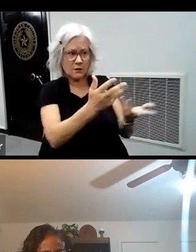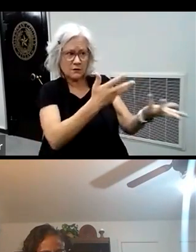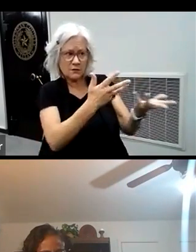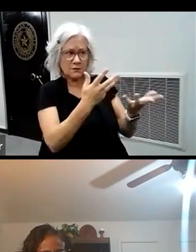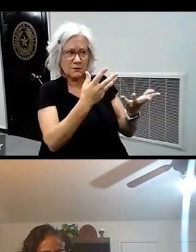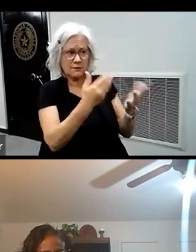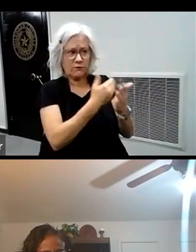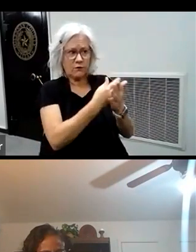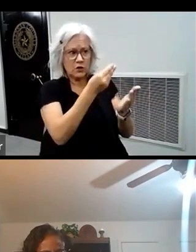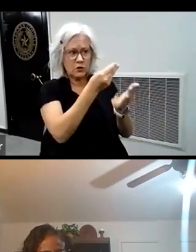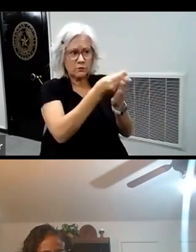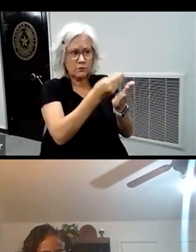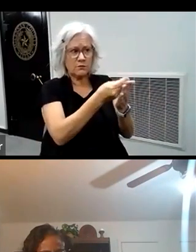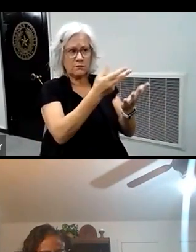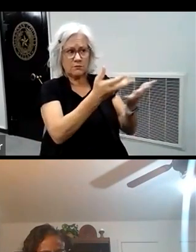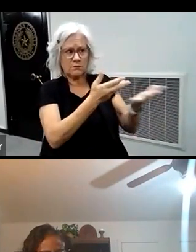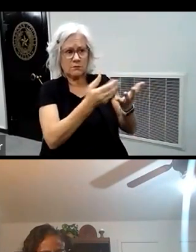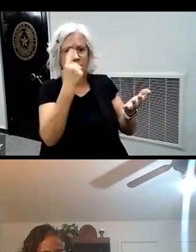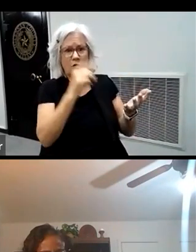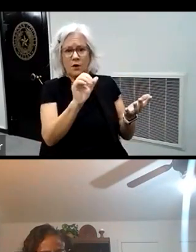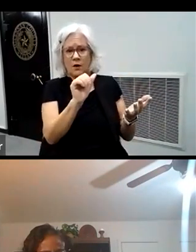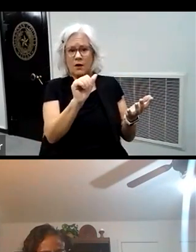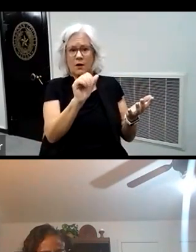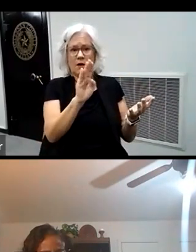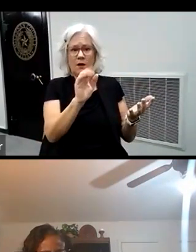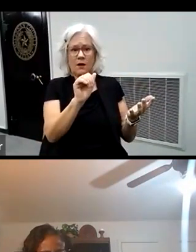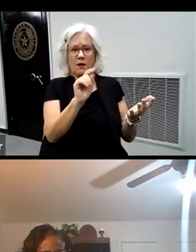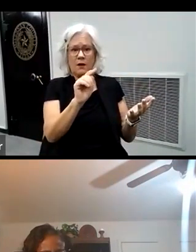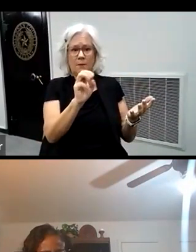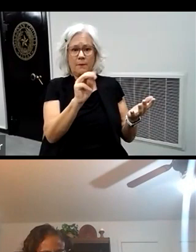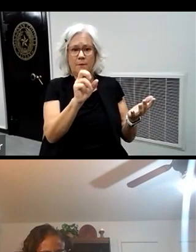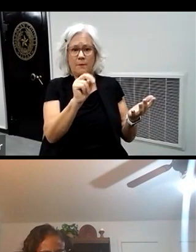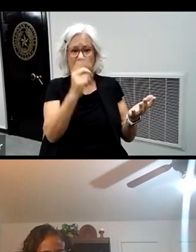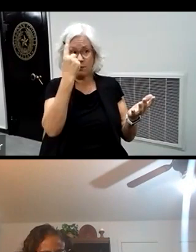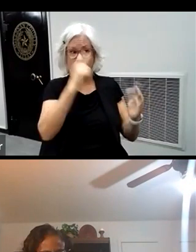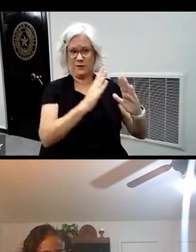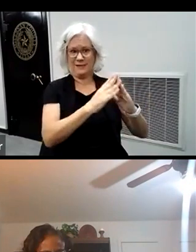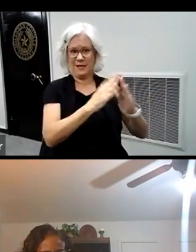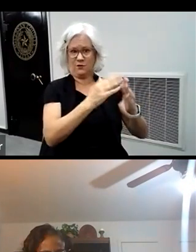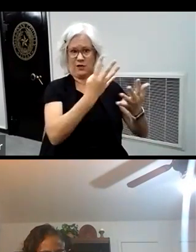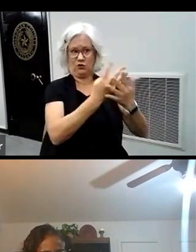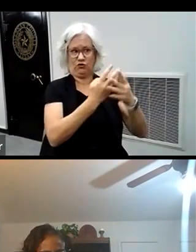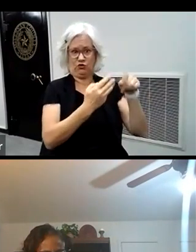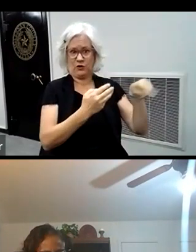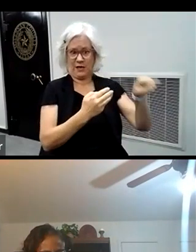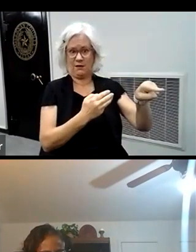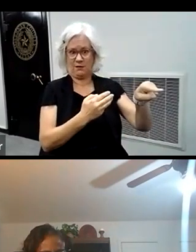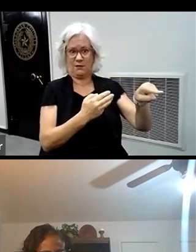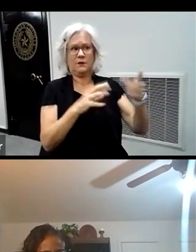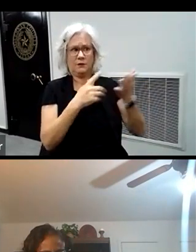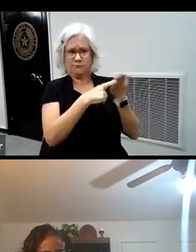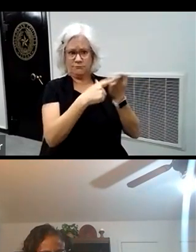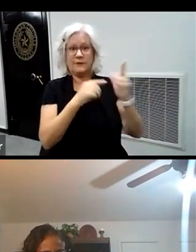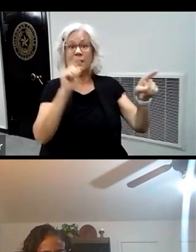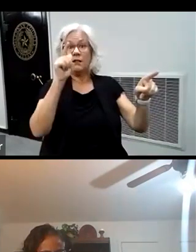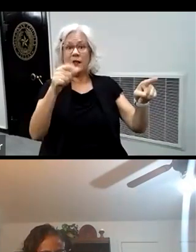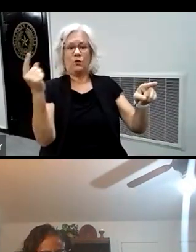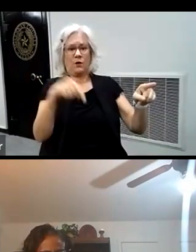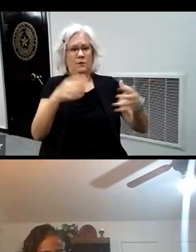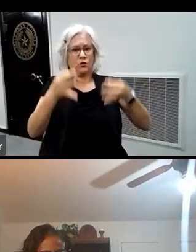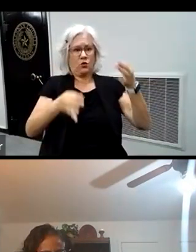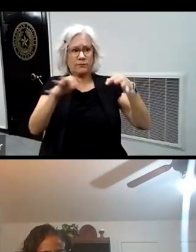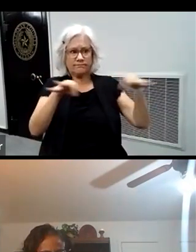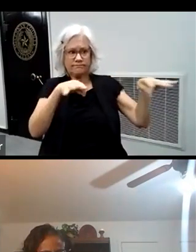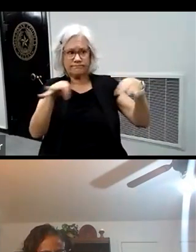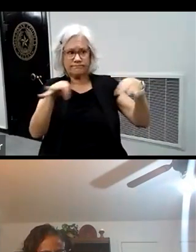the asbestos abatement and demolition in the downtown jail. So we can bring that to the court and discuss with you guys on how you want to